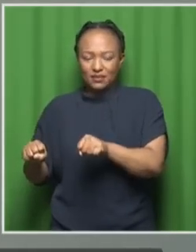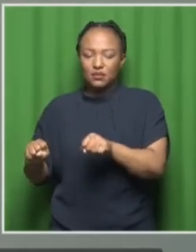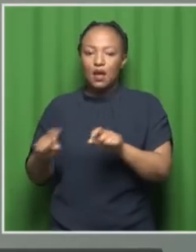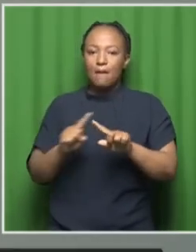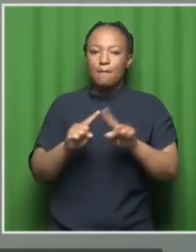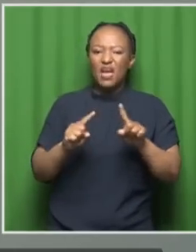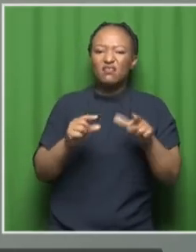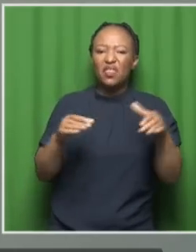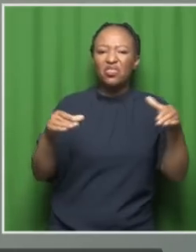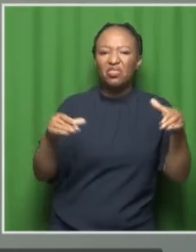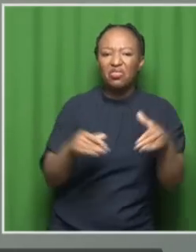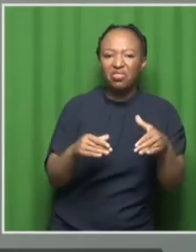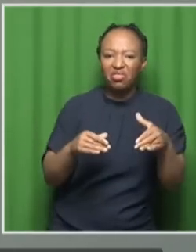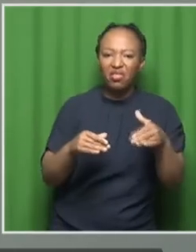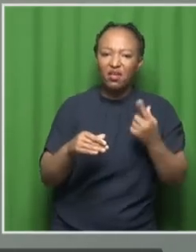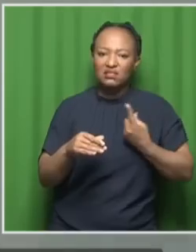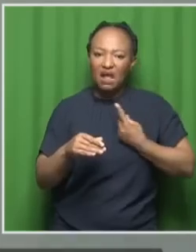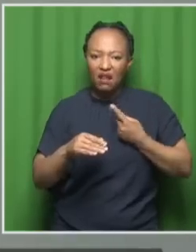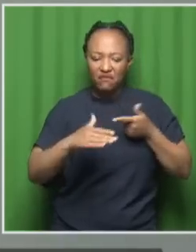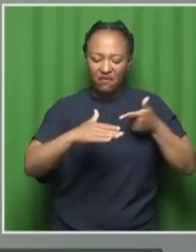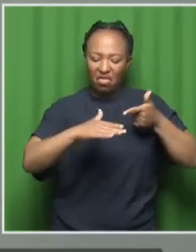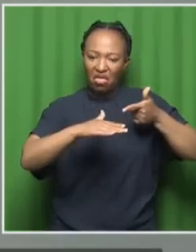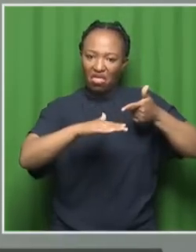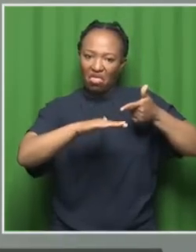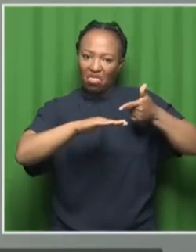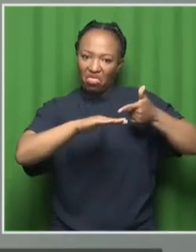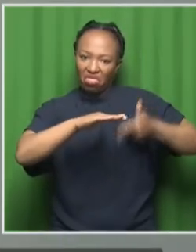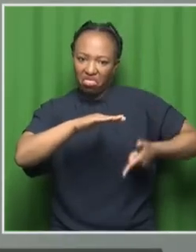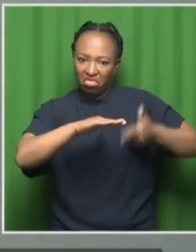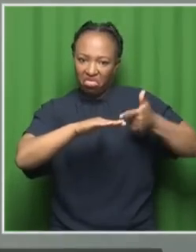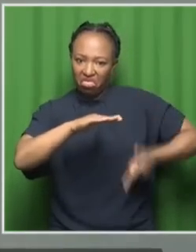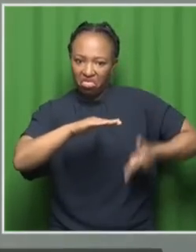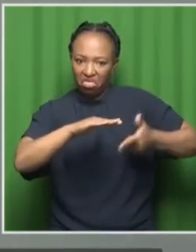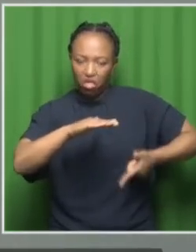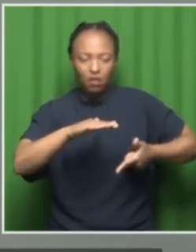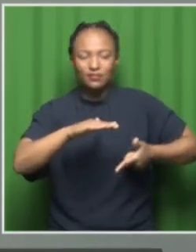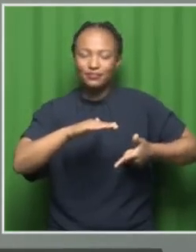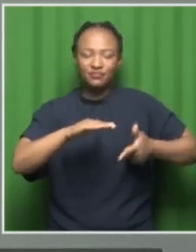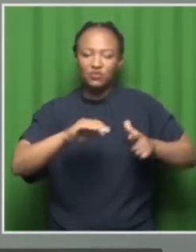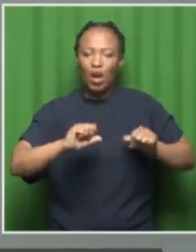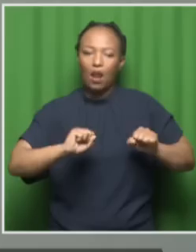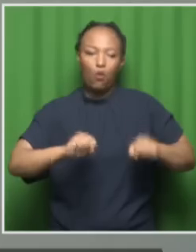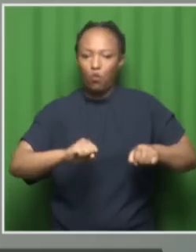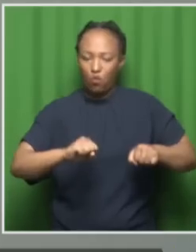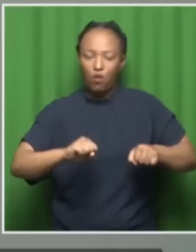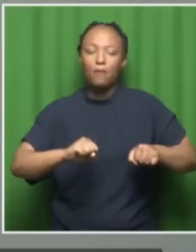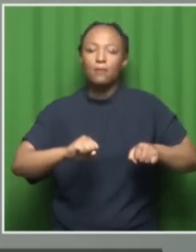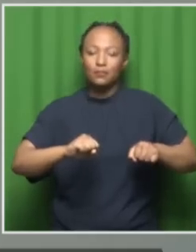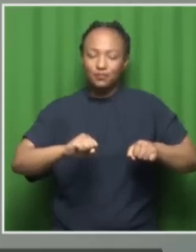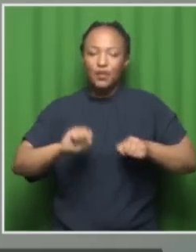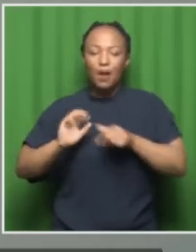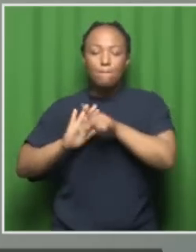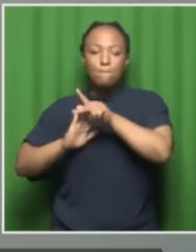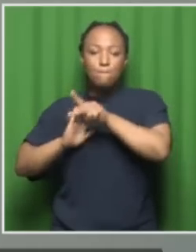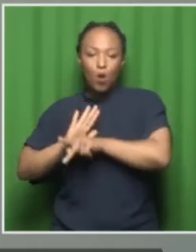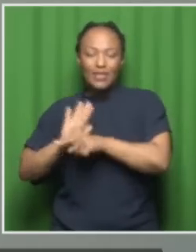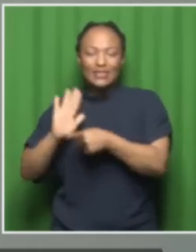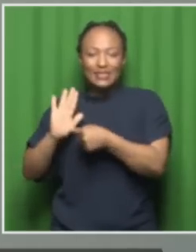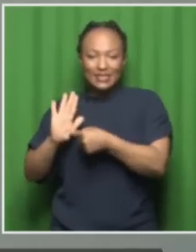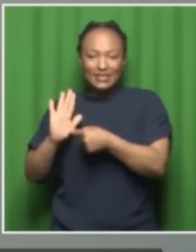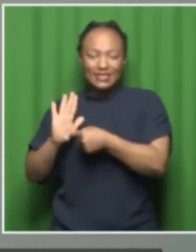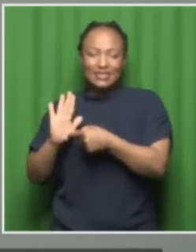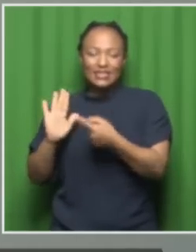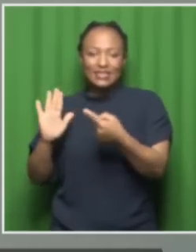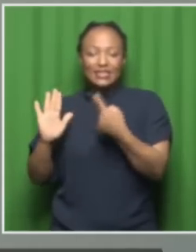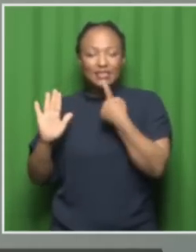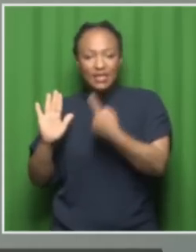all. There is a policy from 2022, artisanal and small-scale mining policy, but that policy only applies